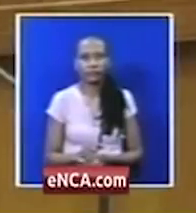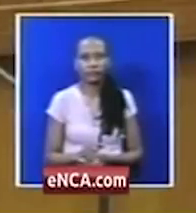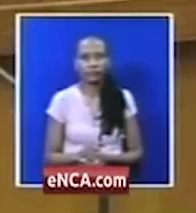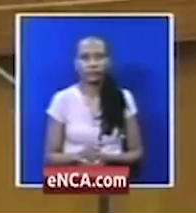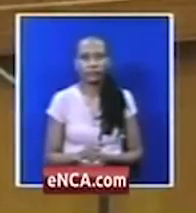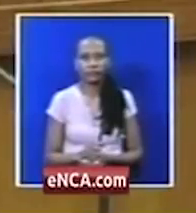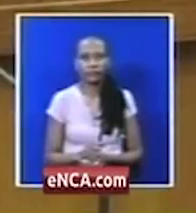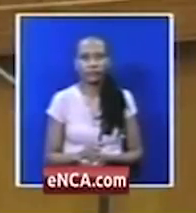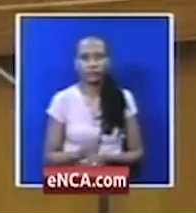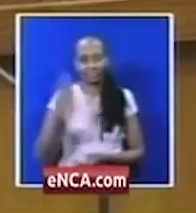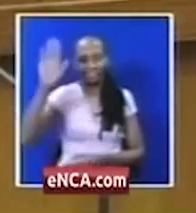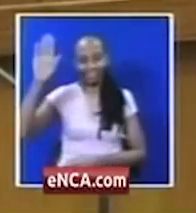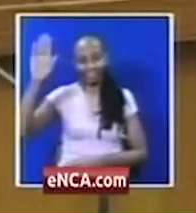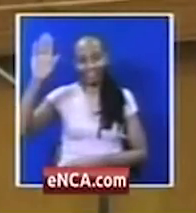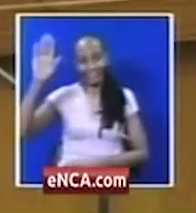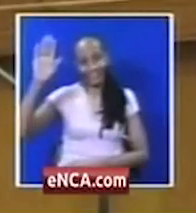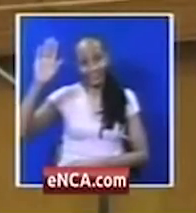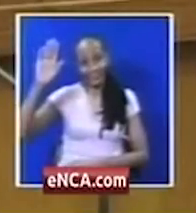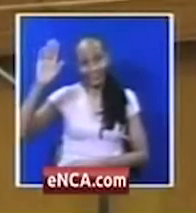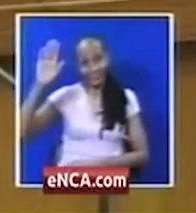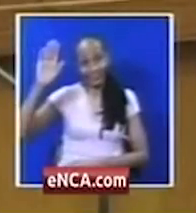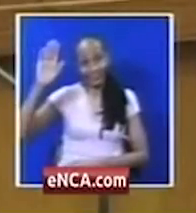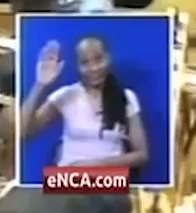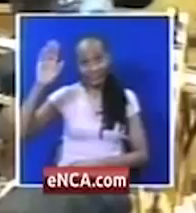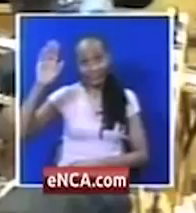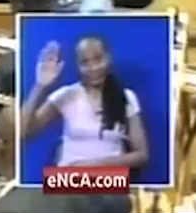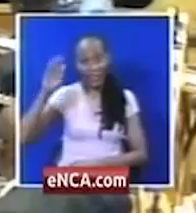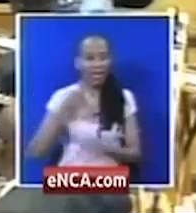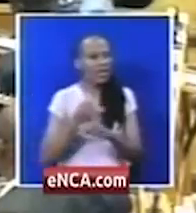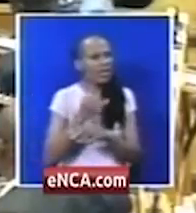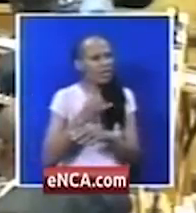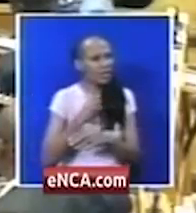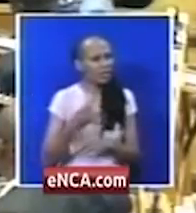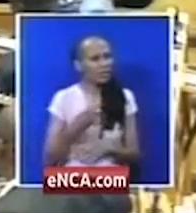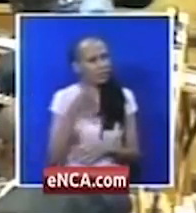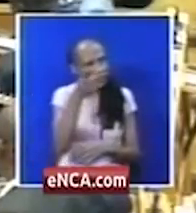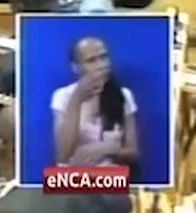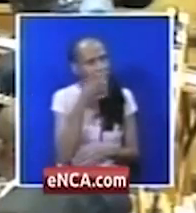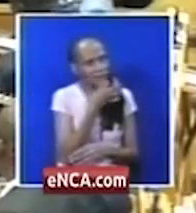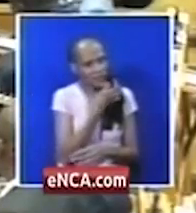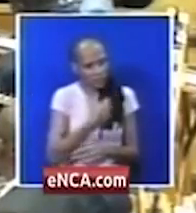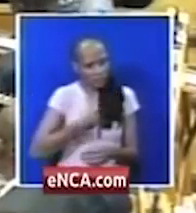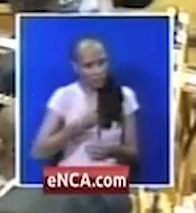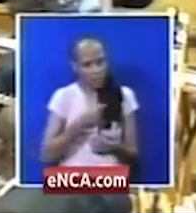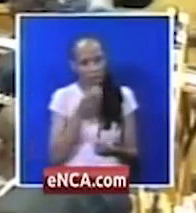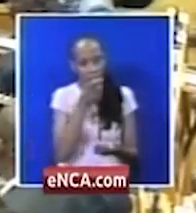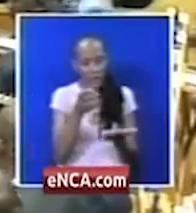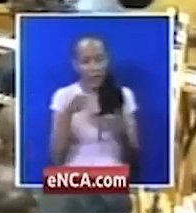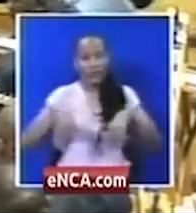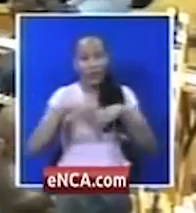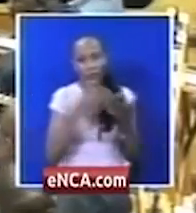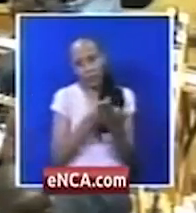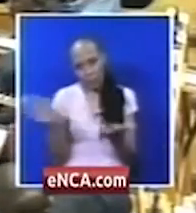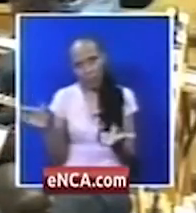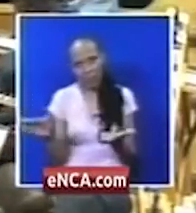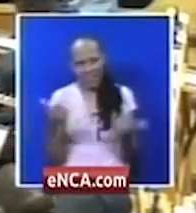Deputy Speaker, yeah. I was asked to withdraw the word rubbish earlier. I would wonder if you rule whether the word parliamentary.